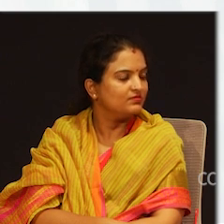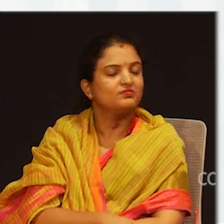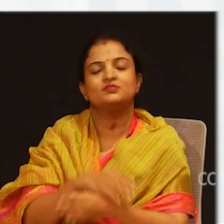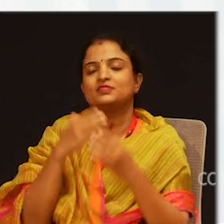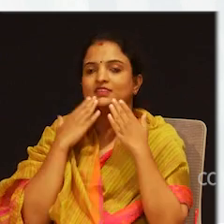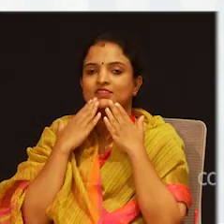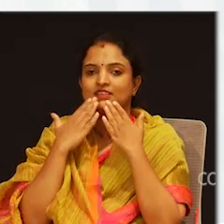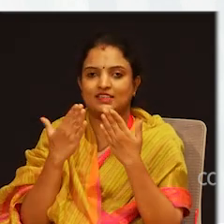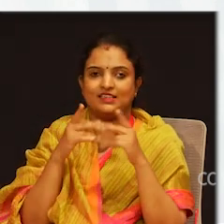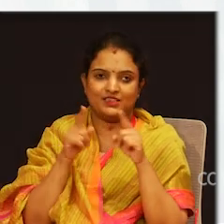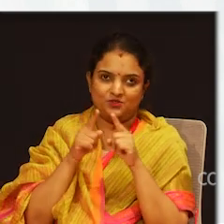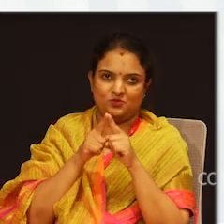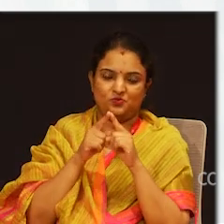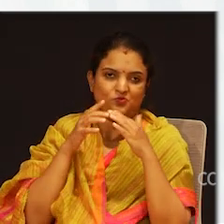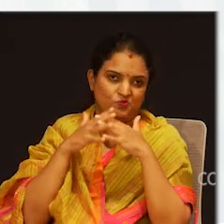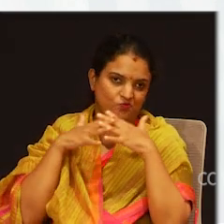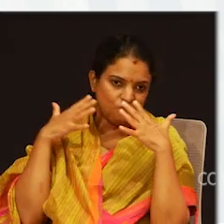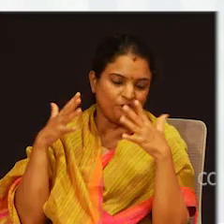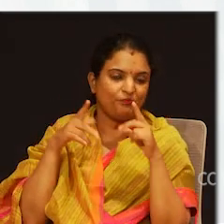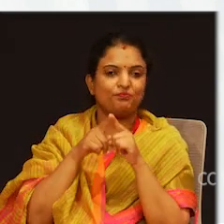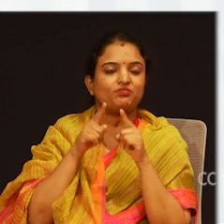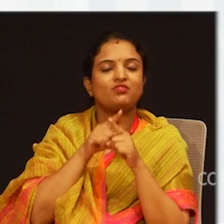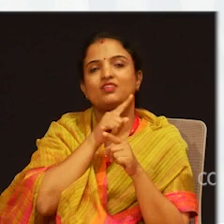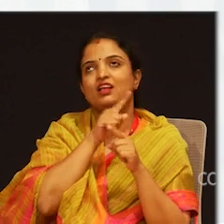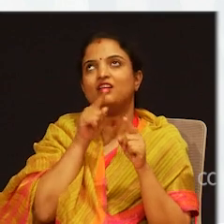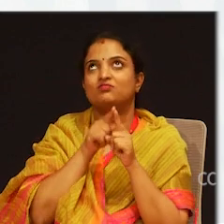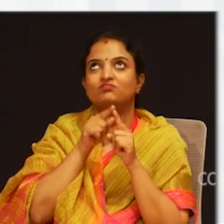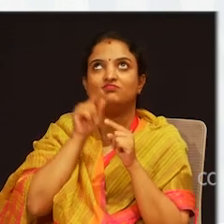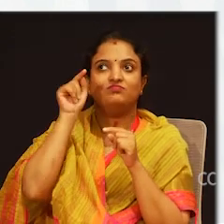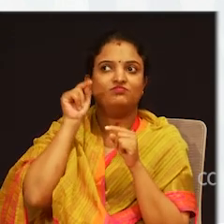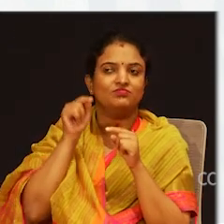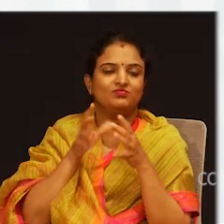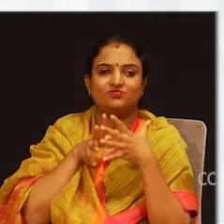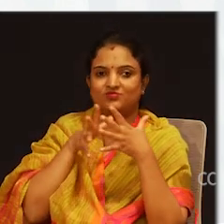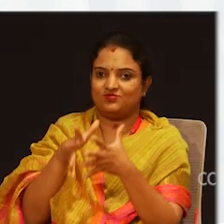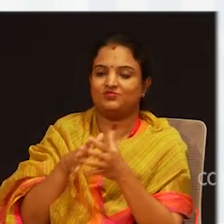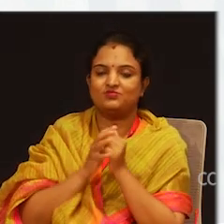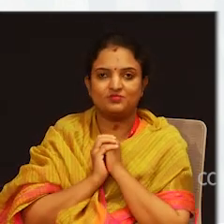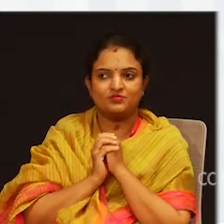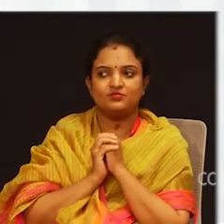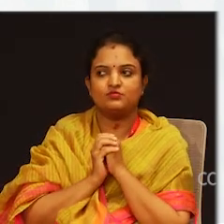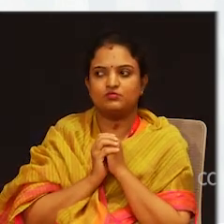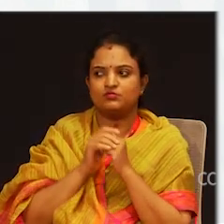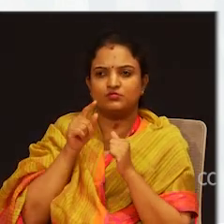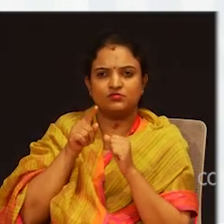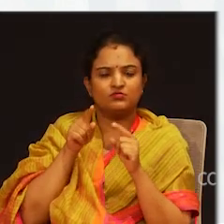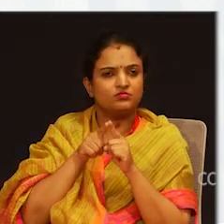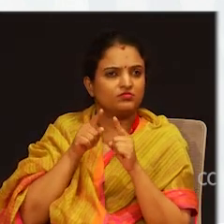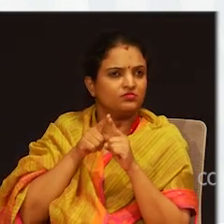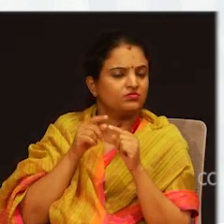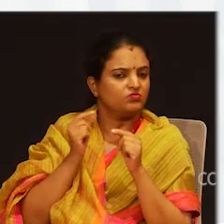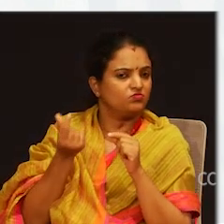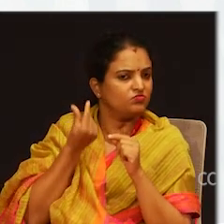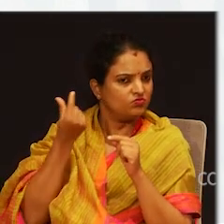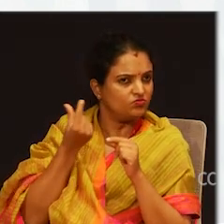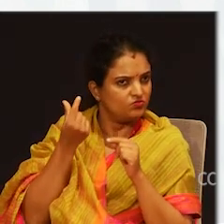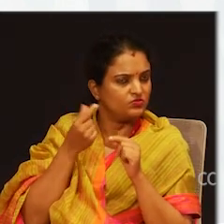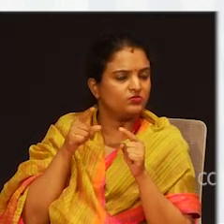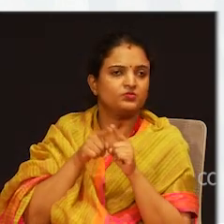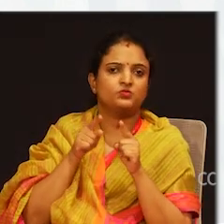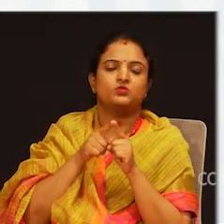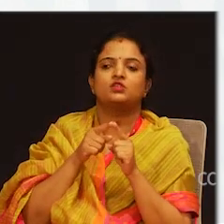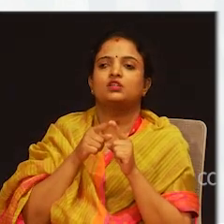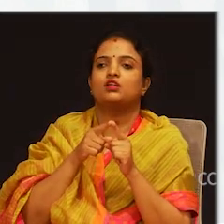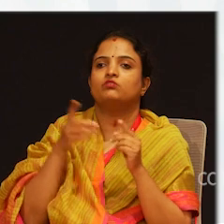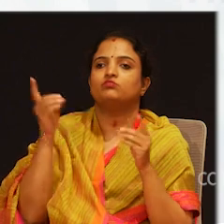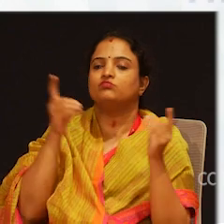Thank you so much, ma'am. You have touched on some notable points. The highlights was usage of the Universal